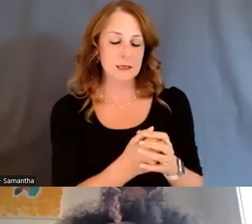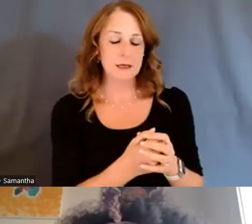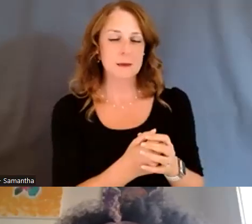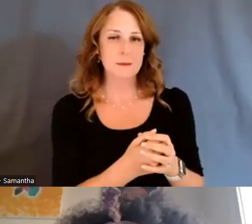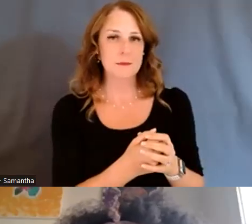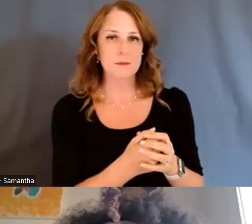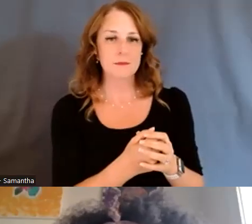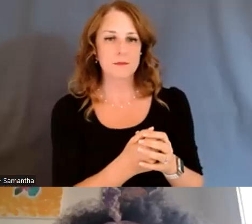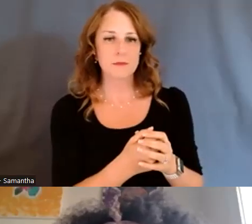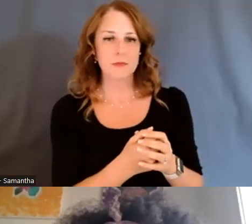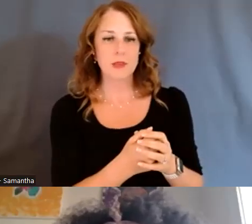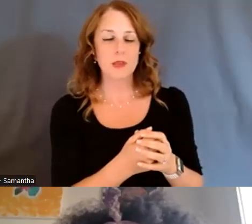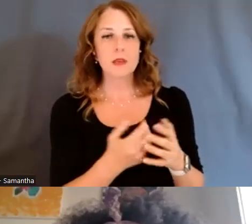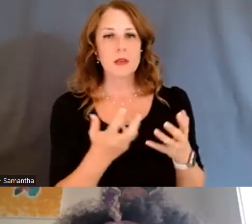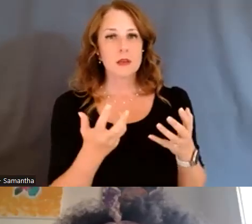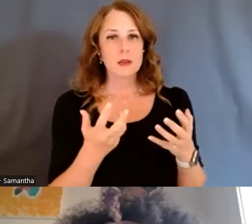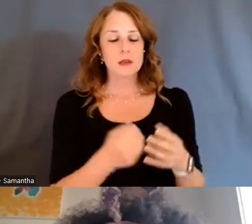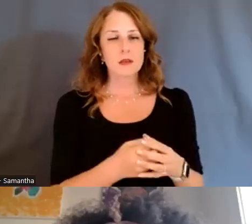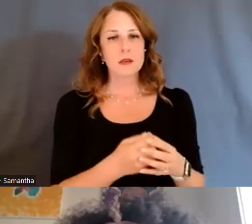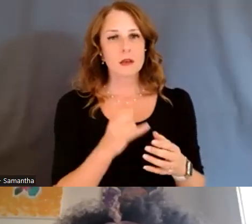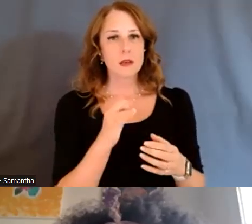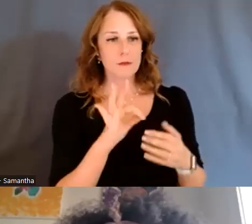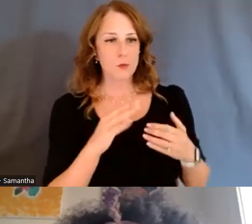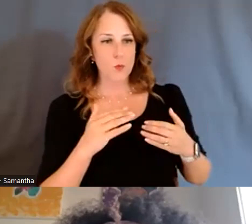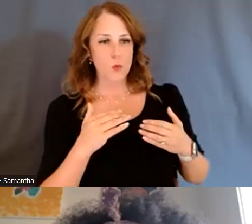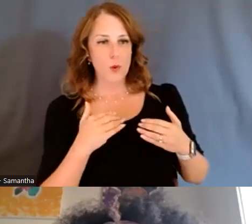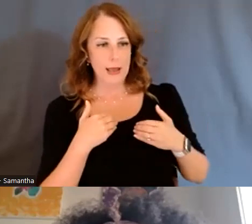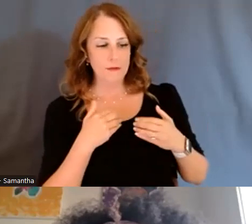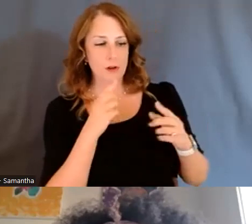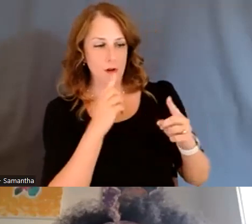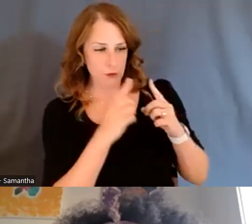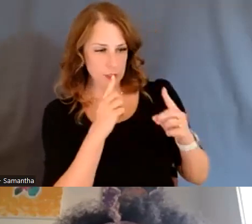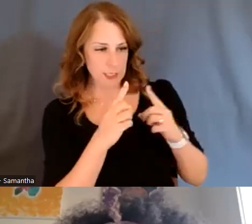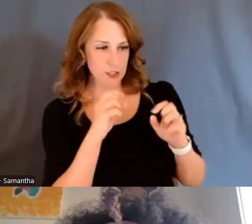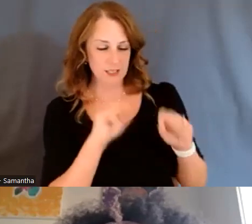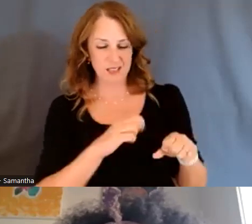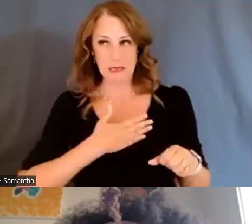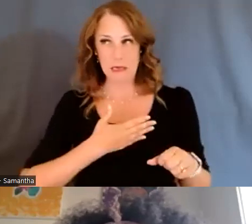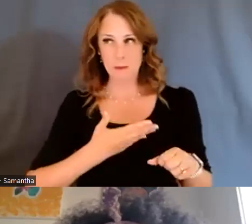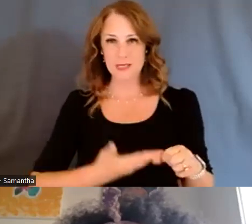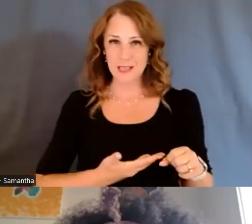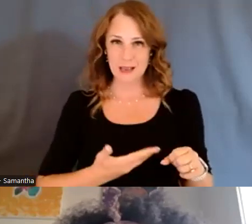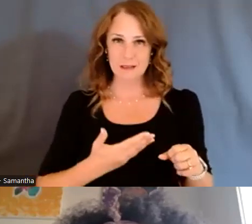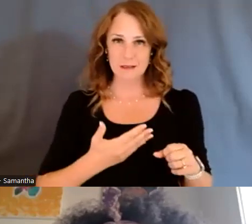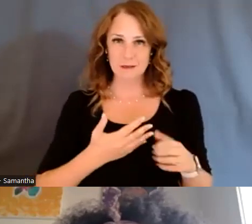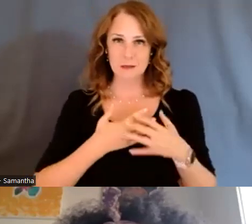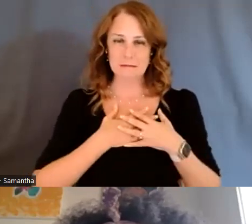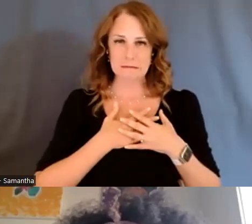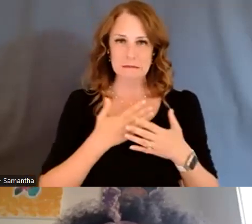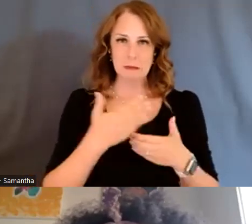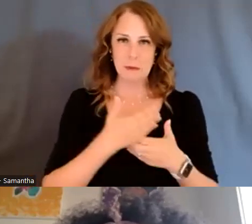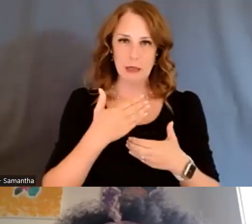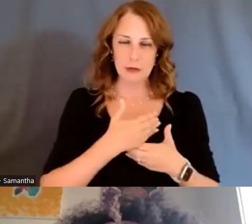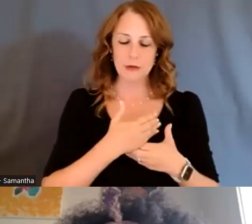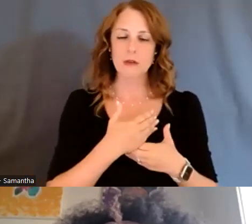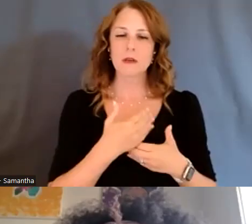So when we do have those types of conversations, which could be upsetting with the victim, or if